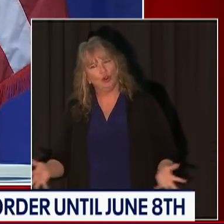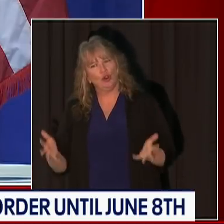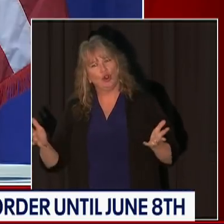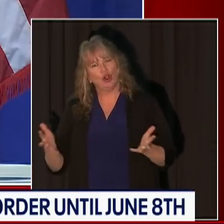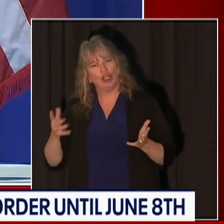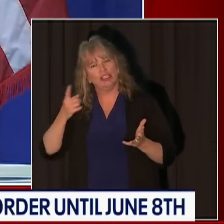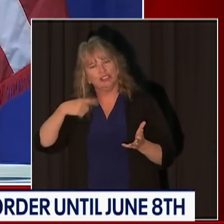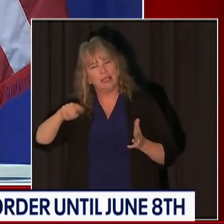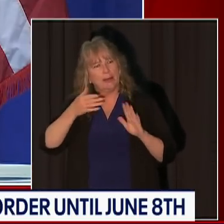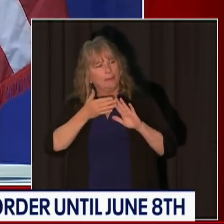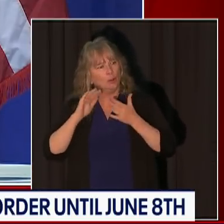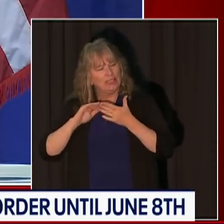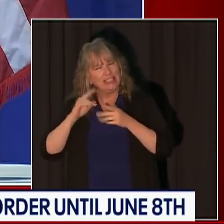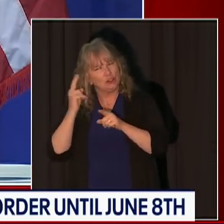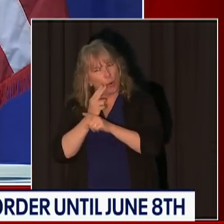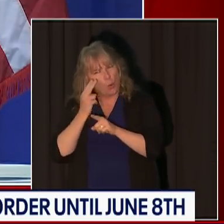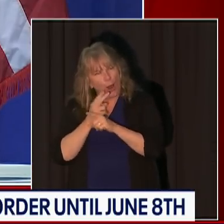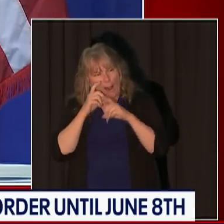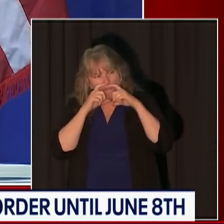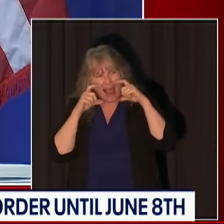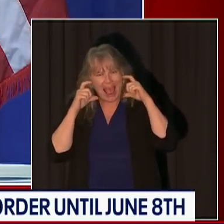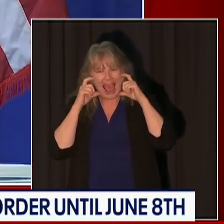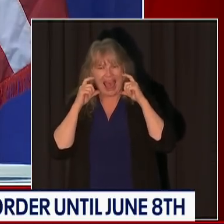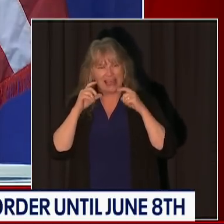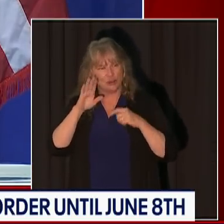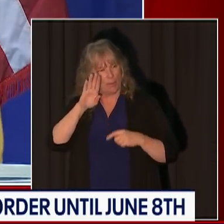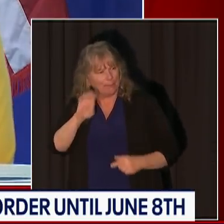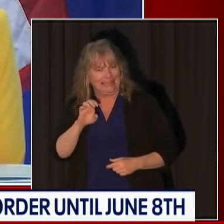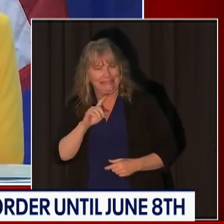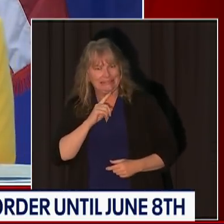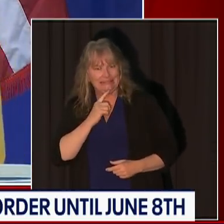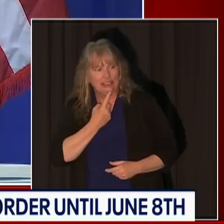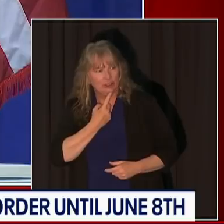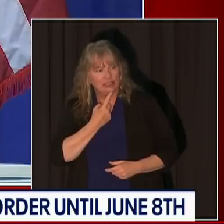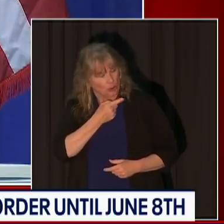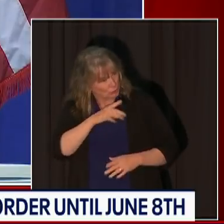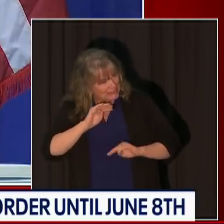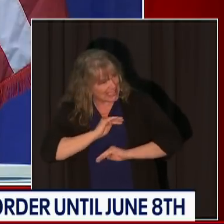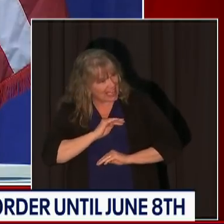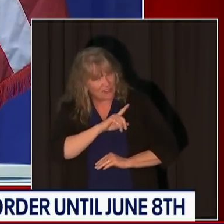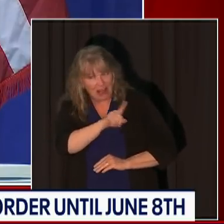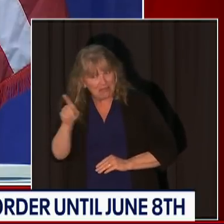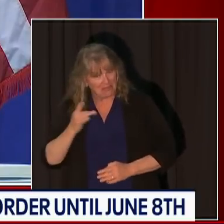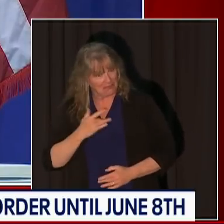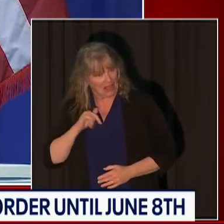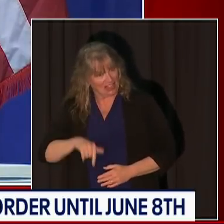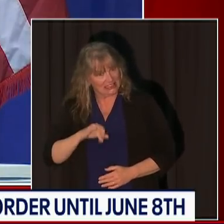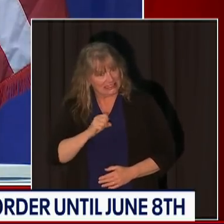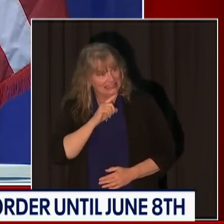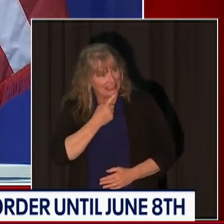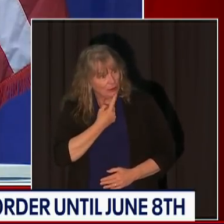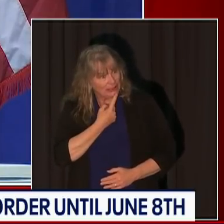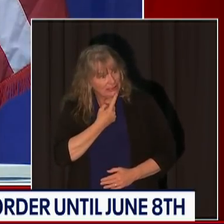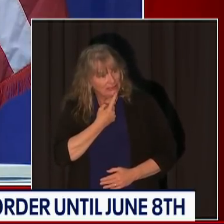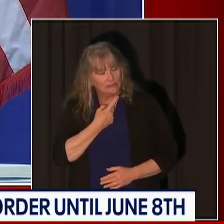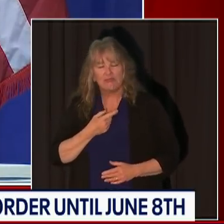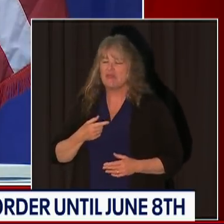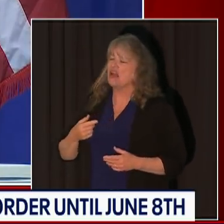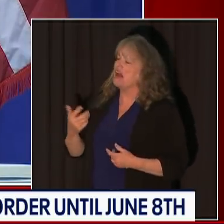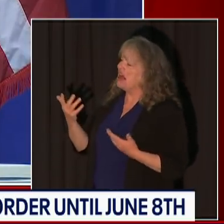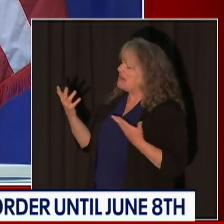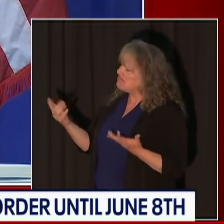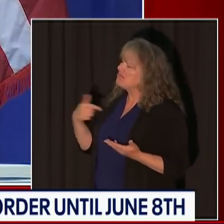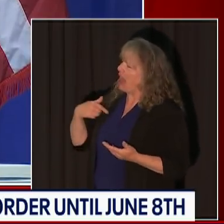original date was May 15th, but it has now been extended to Monday, June 8th. Basically, stay at home, continue to wear those